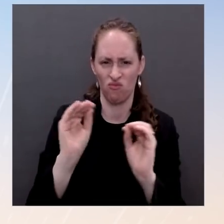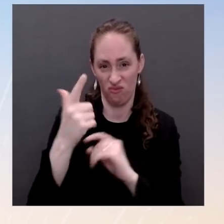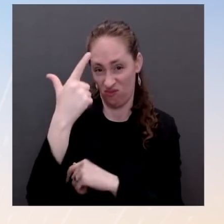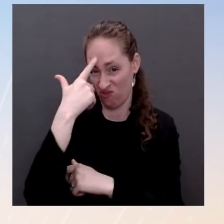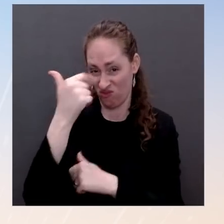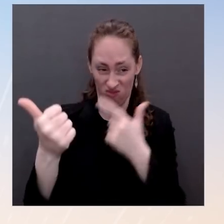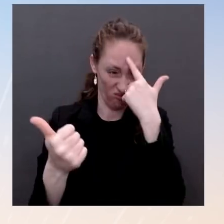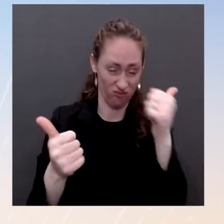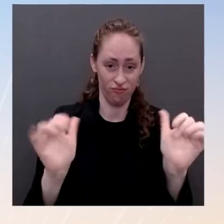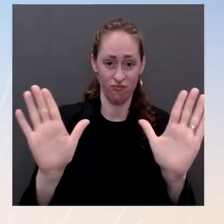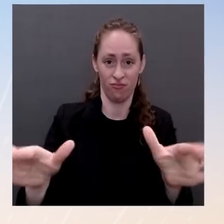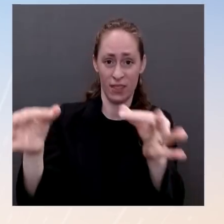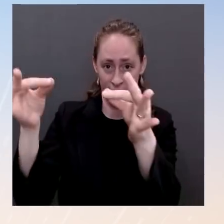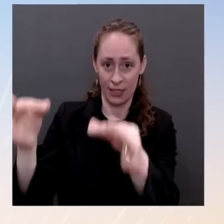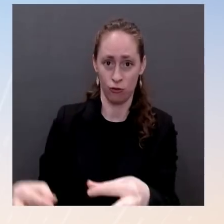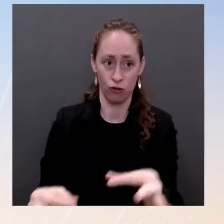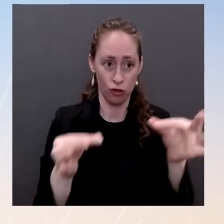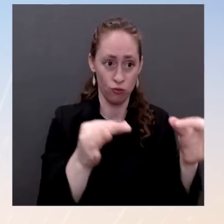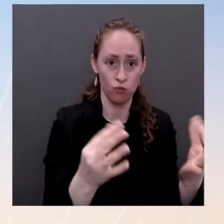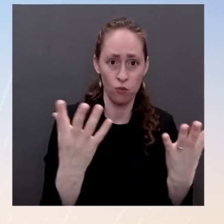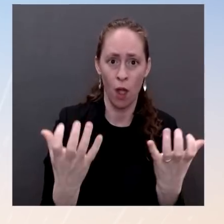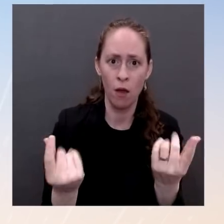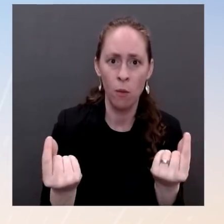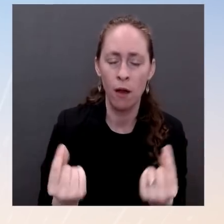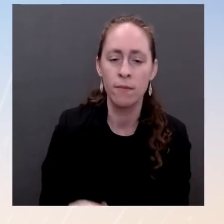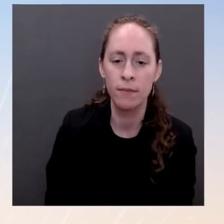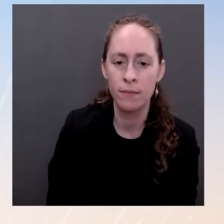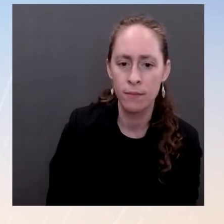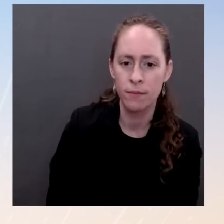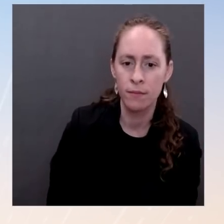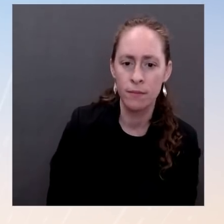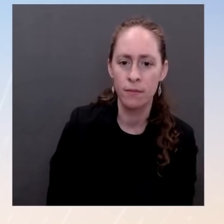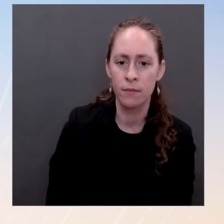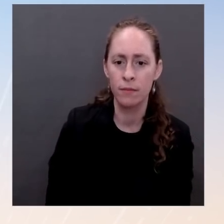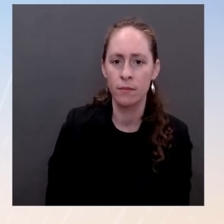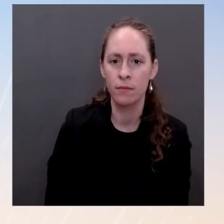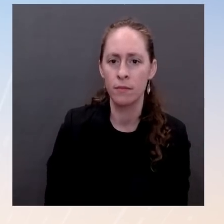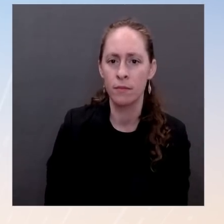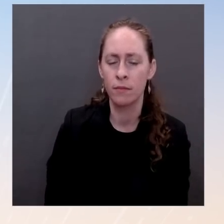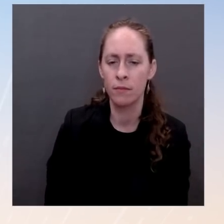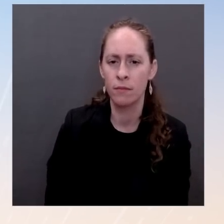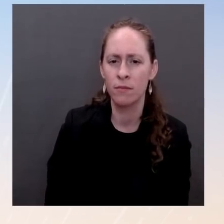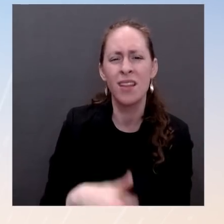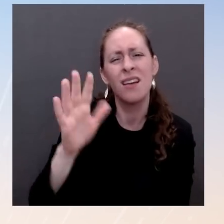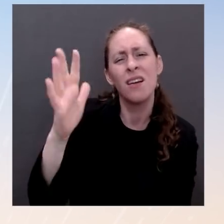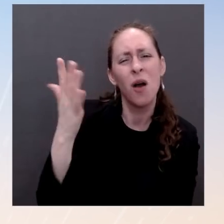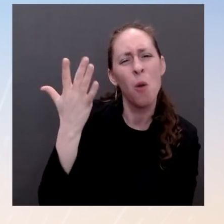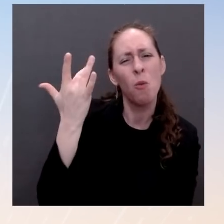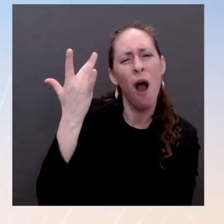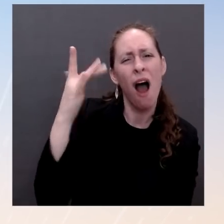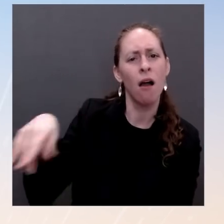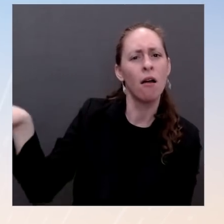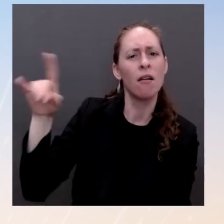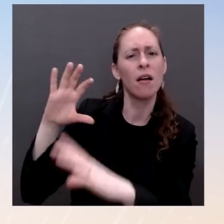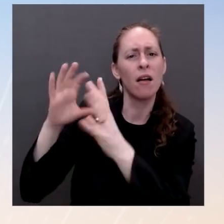make. Why is the administration encouraging Americans who are evacuating or fleeing through Poland